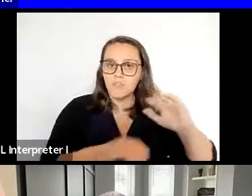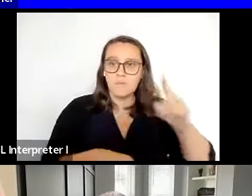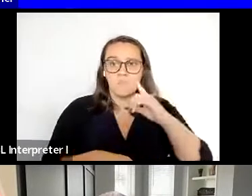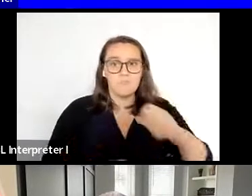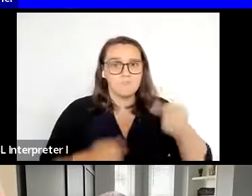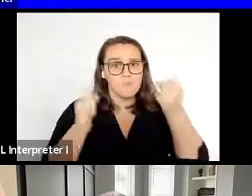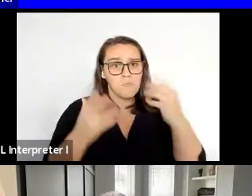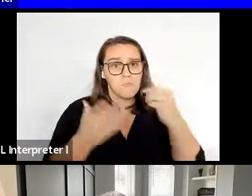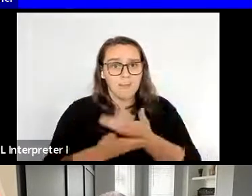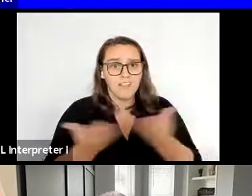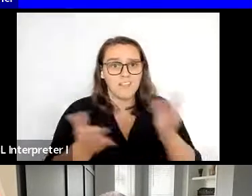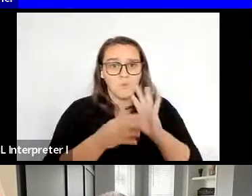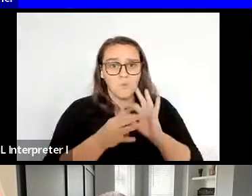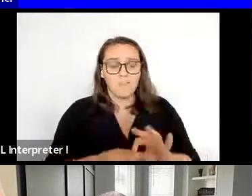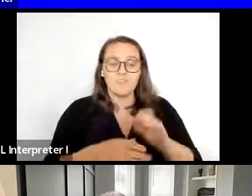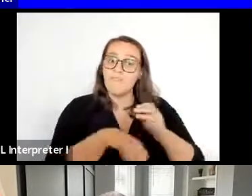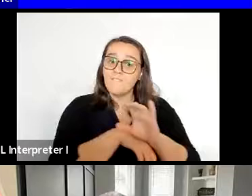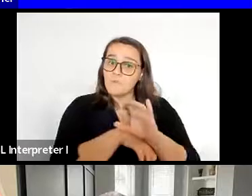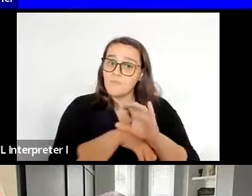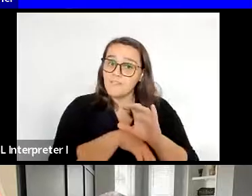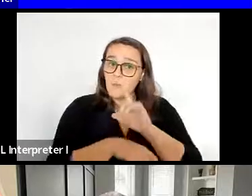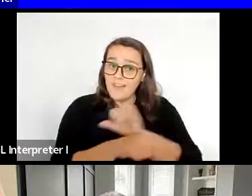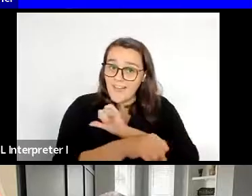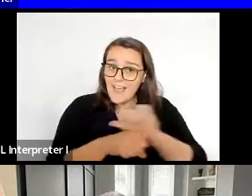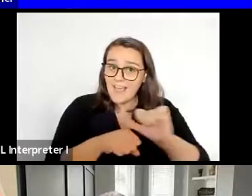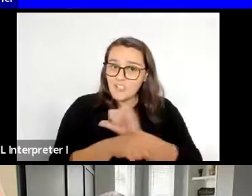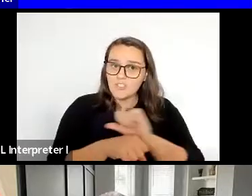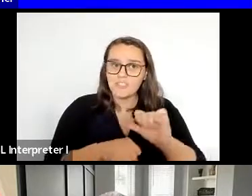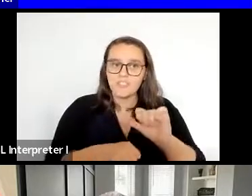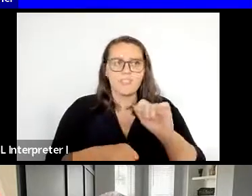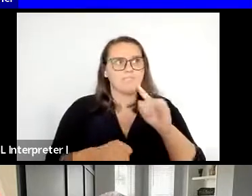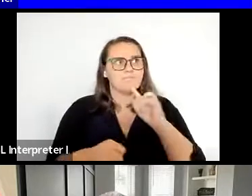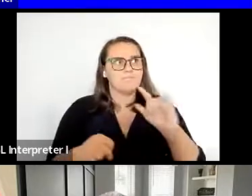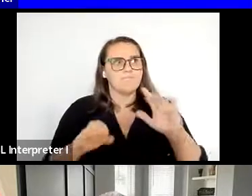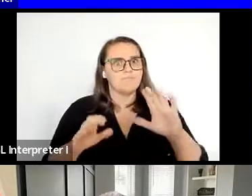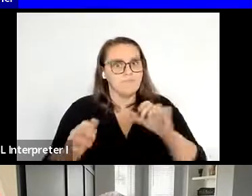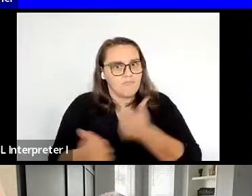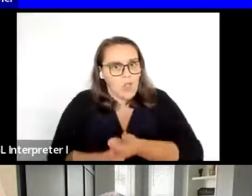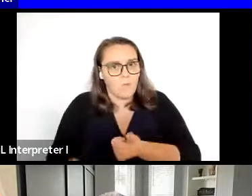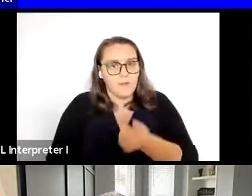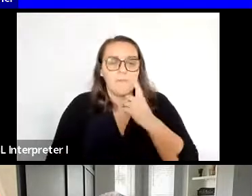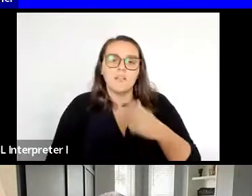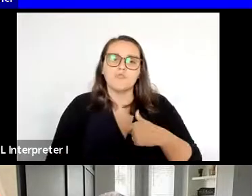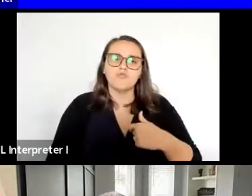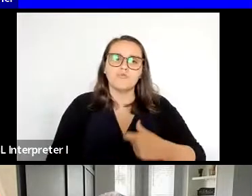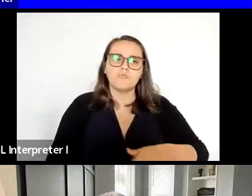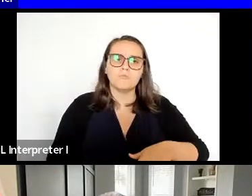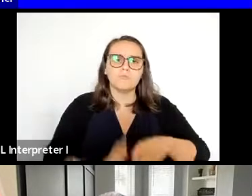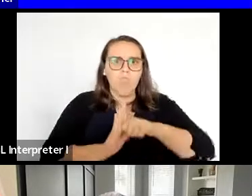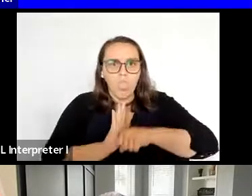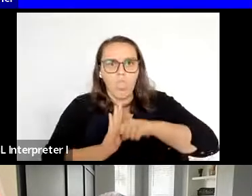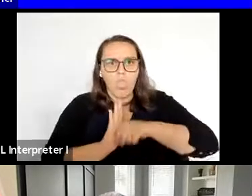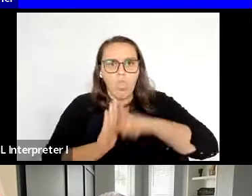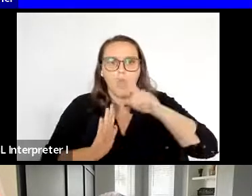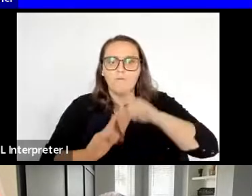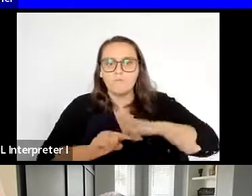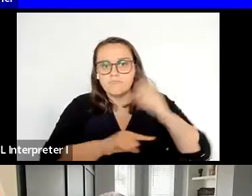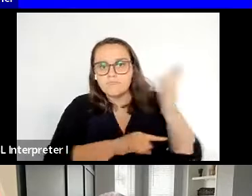comes down to enforcement. We can say all day long, you can't turn right on red, and whether or not people do that and